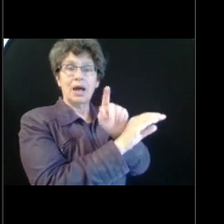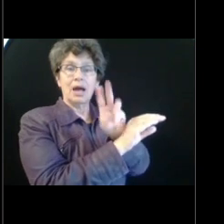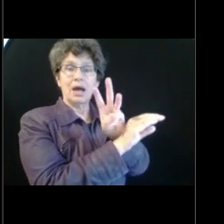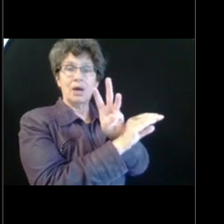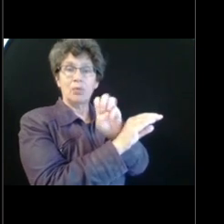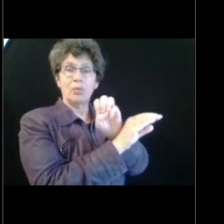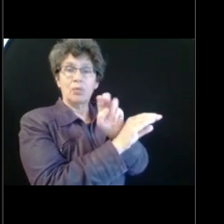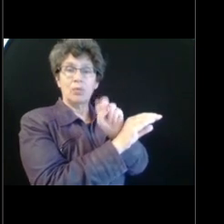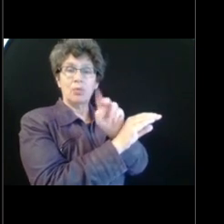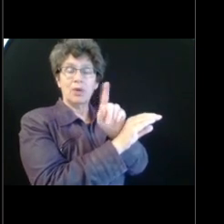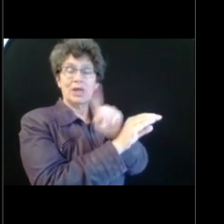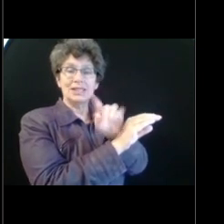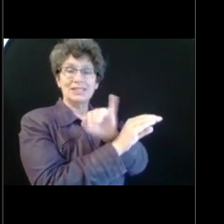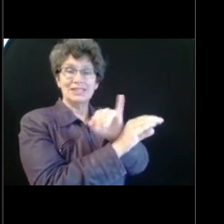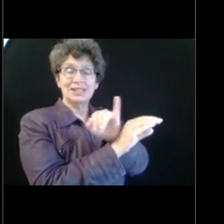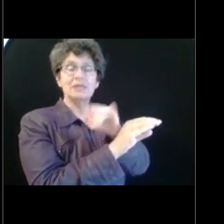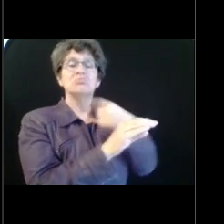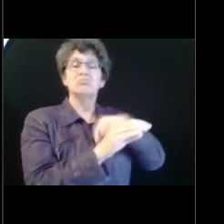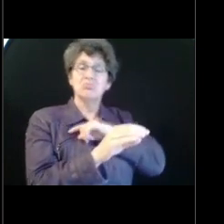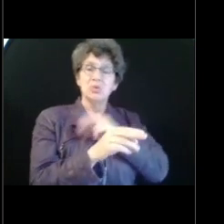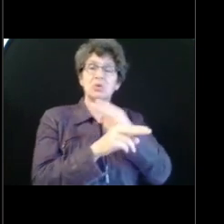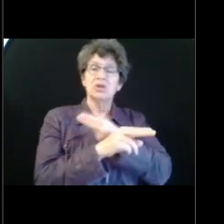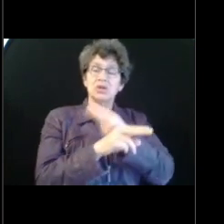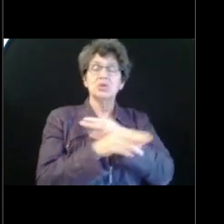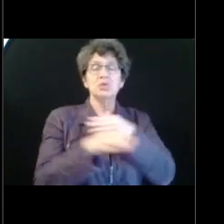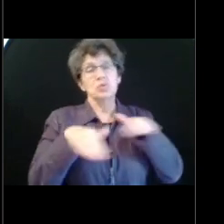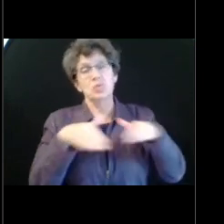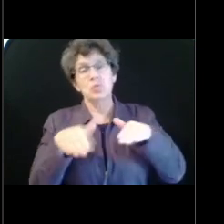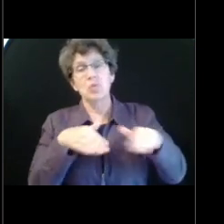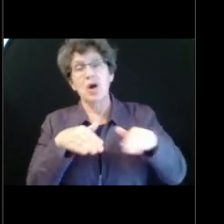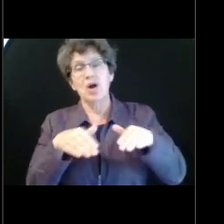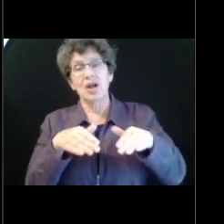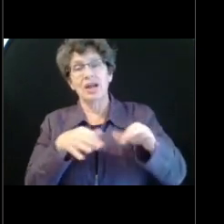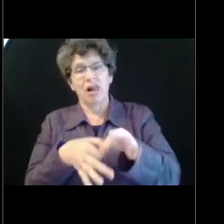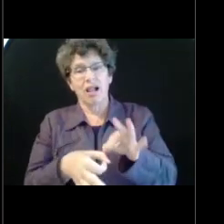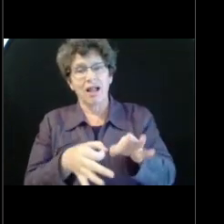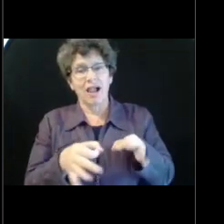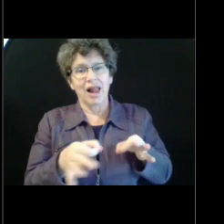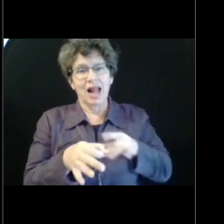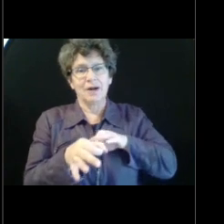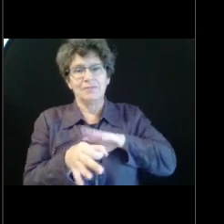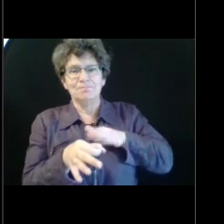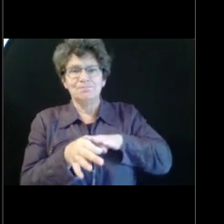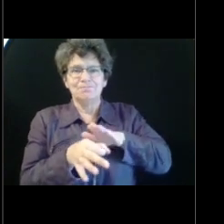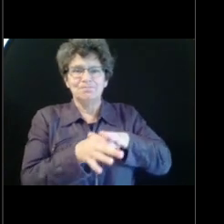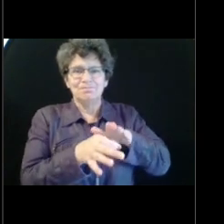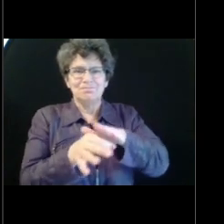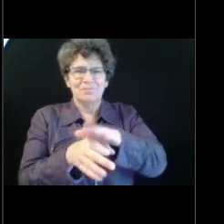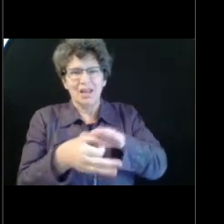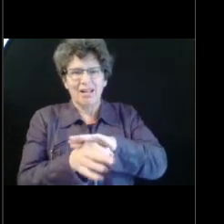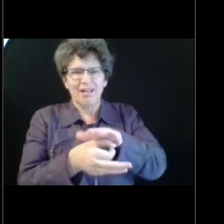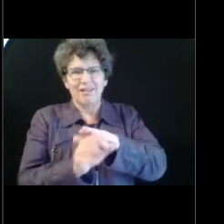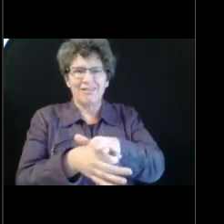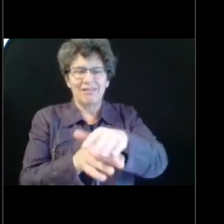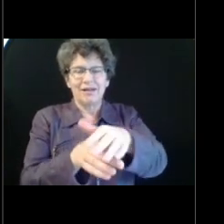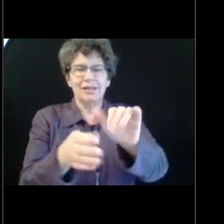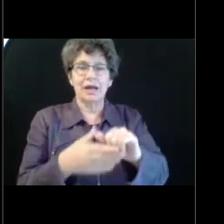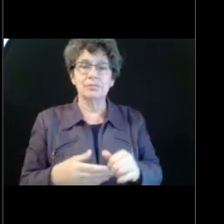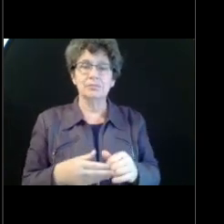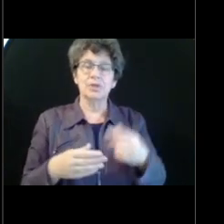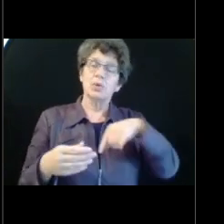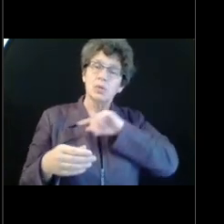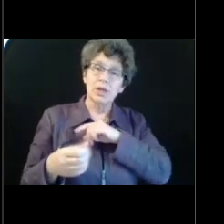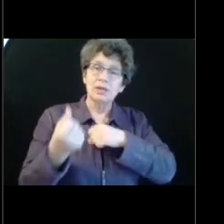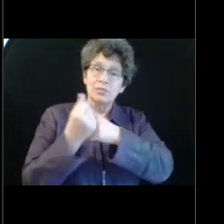gotten used to walking on scrabbly ground. We've gotten used to supporting each other, walking